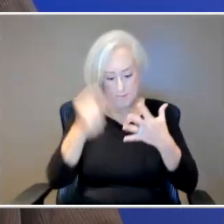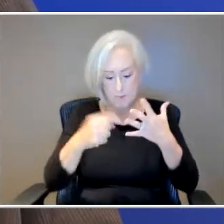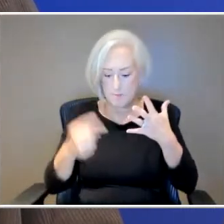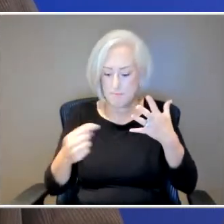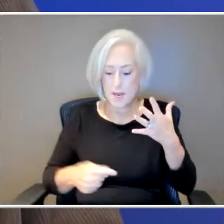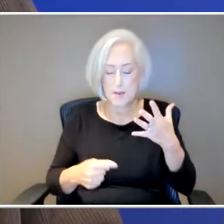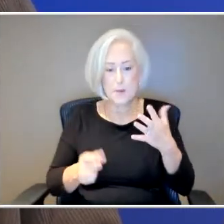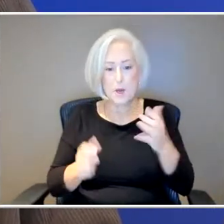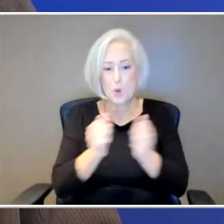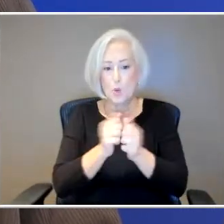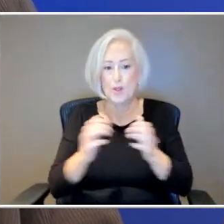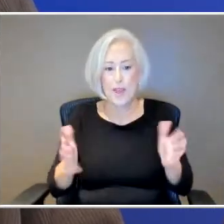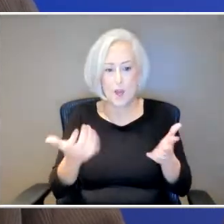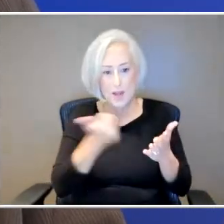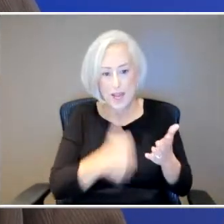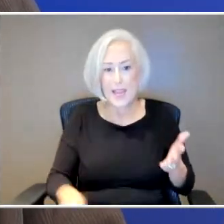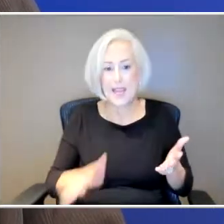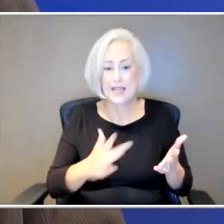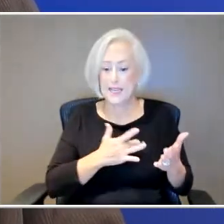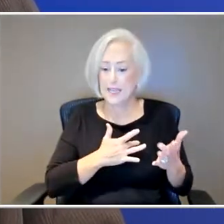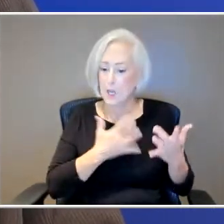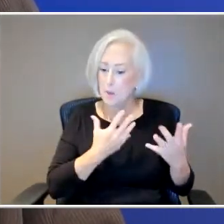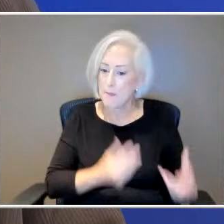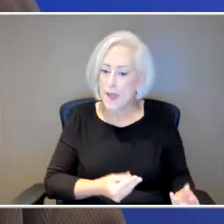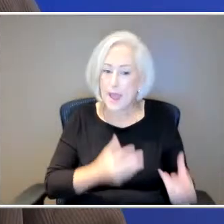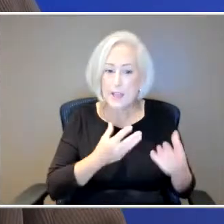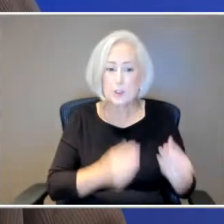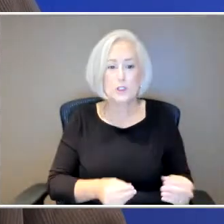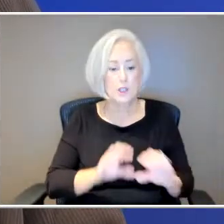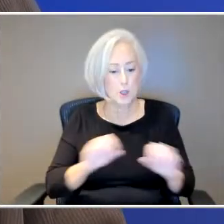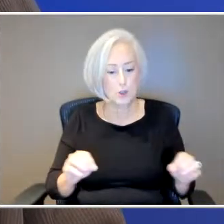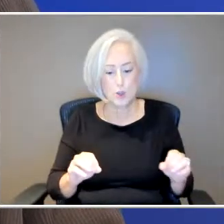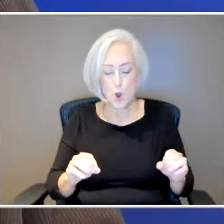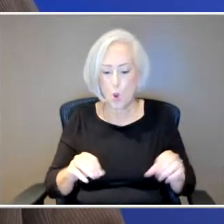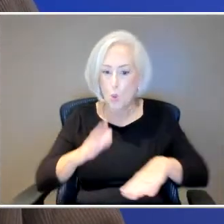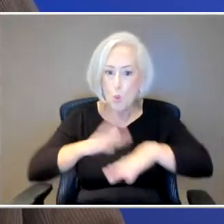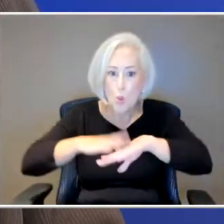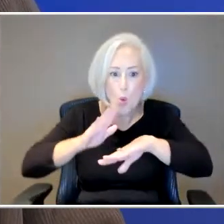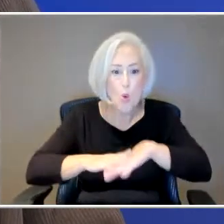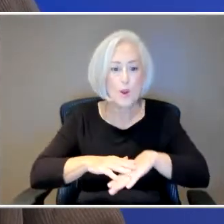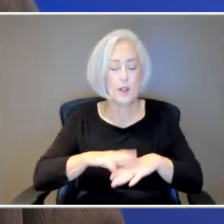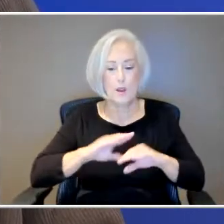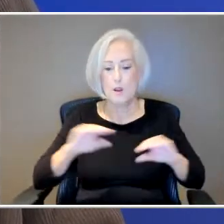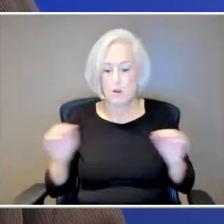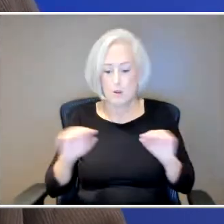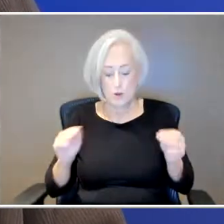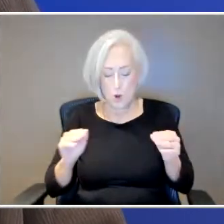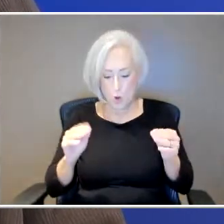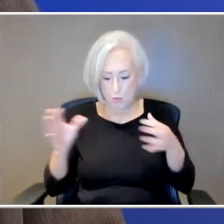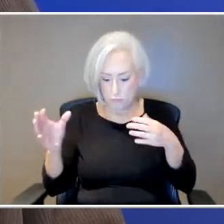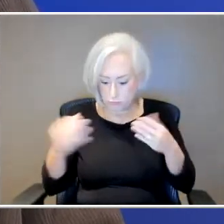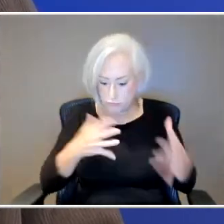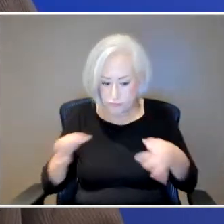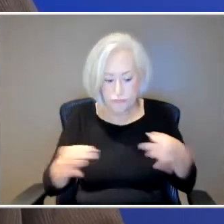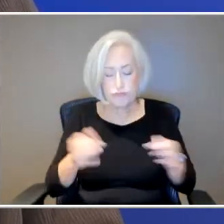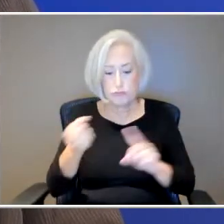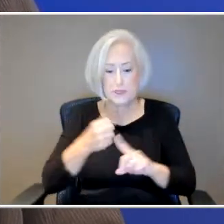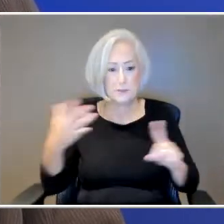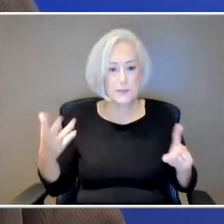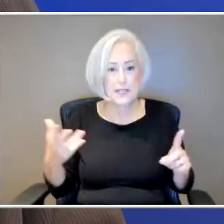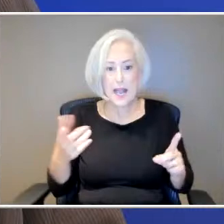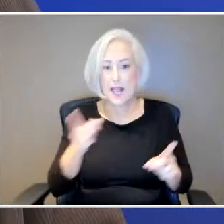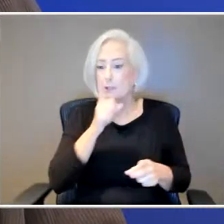compassion or anything. Yeah, no warning, and then no what the plan is, and am I going to live or die? Oh.